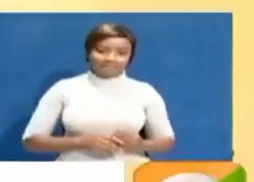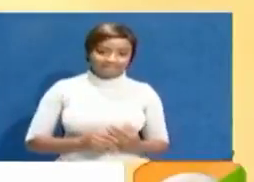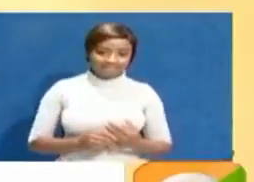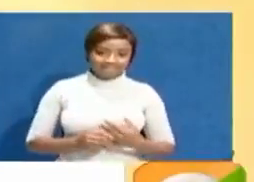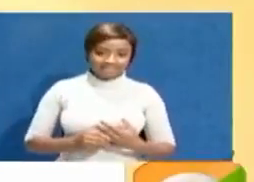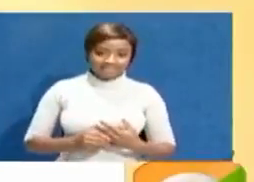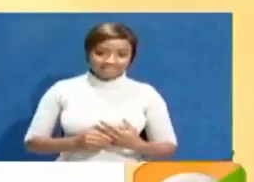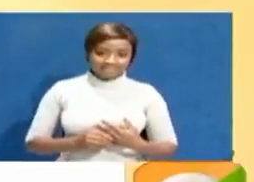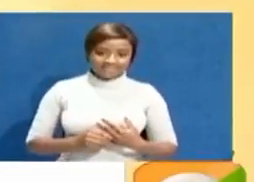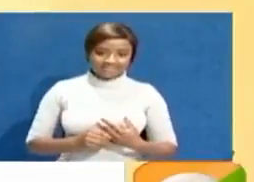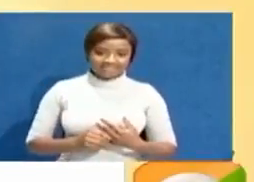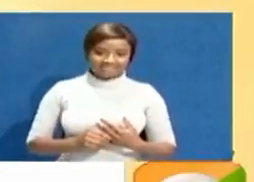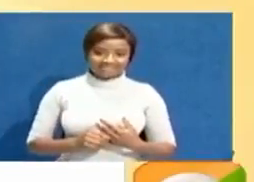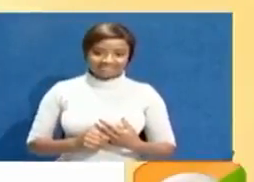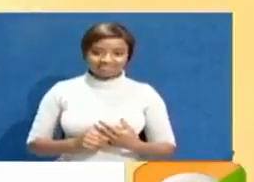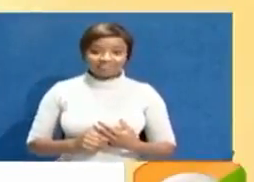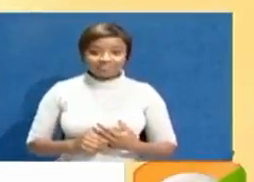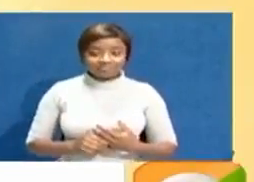administration.